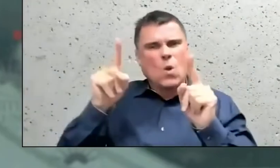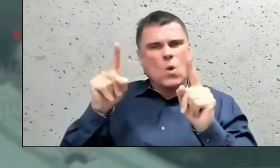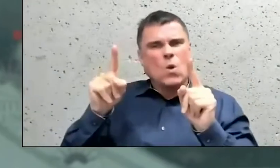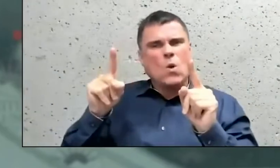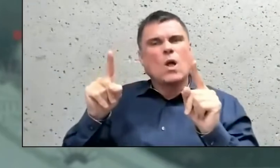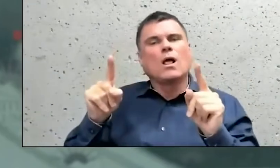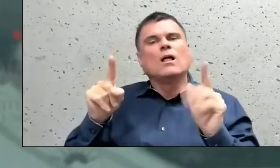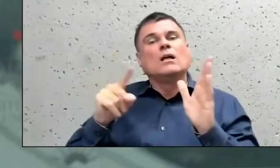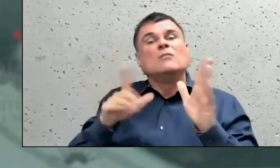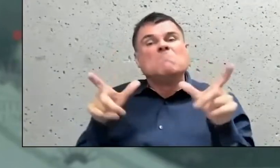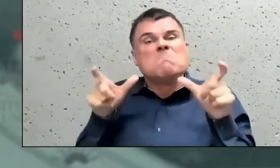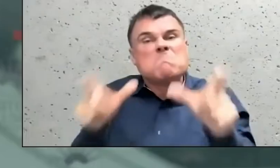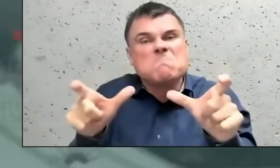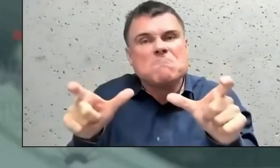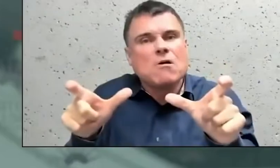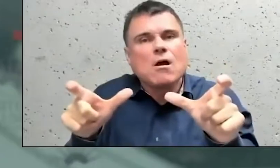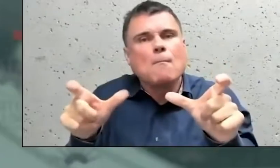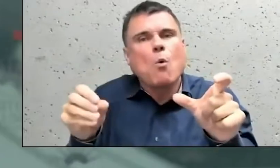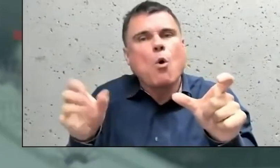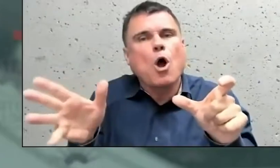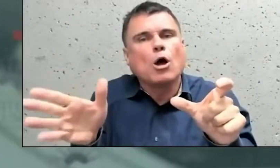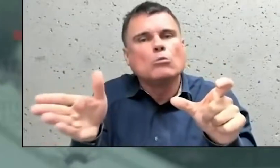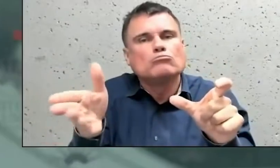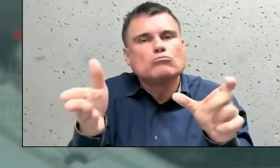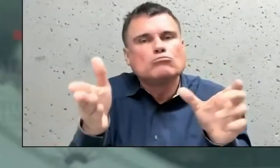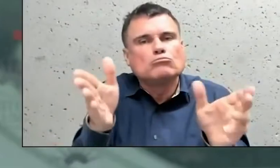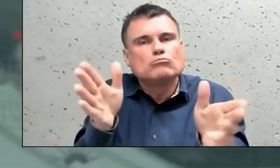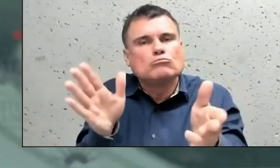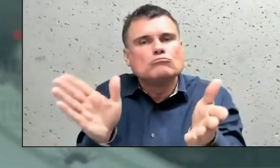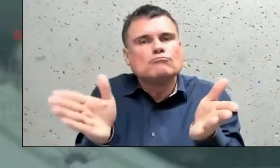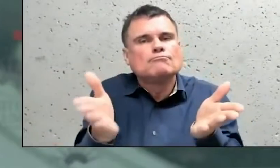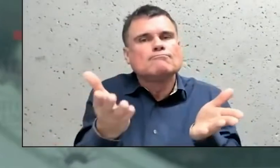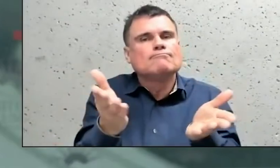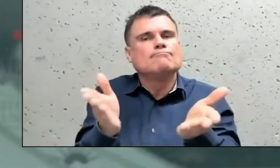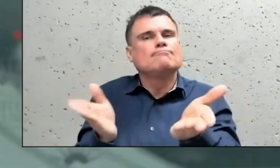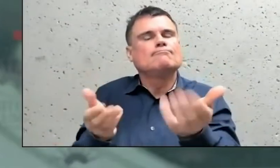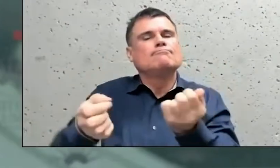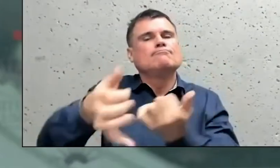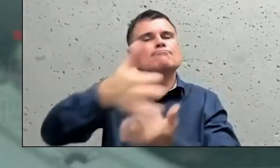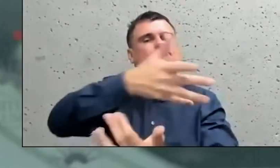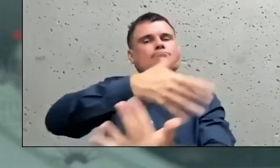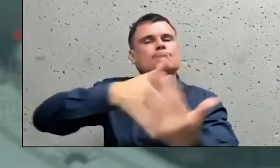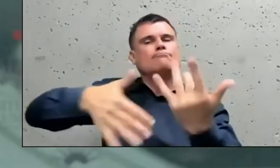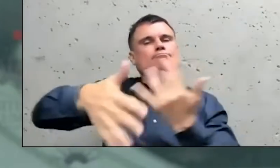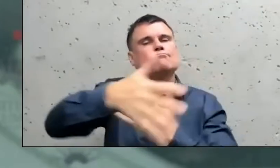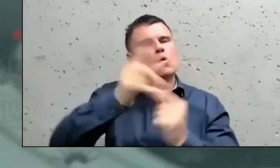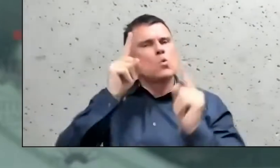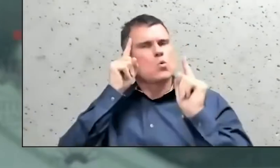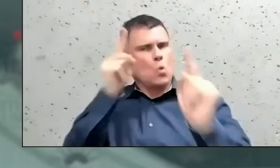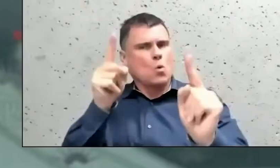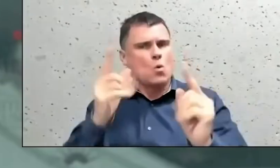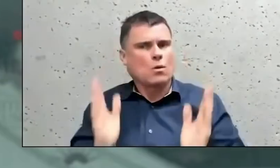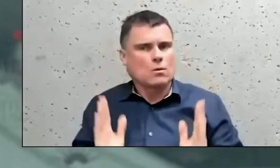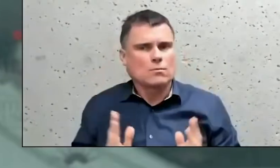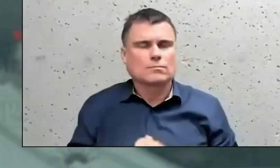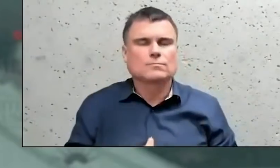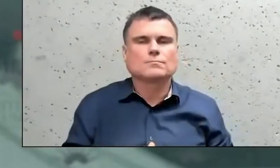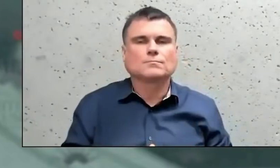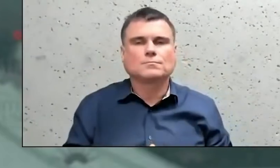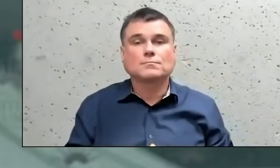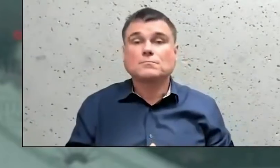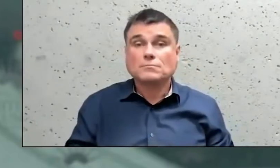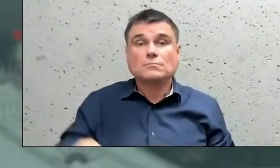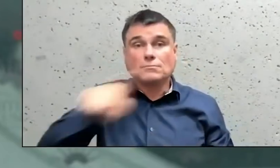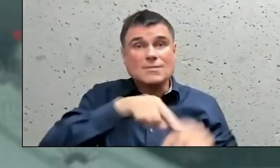take right now. One is get your first or your second dose of vaccine. That's important. And when it's your turn, get your